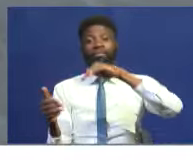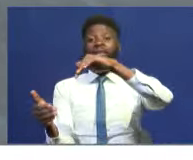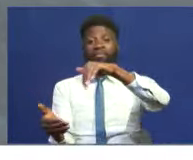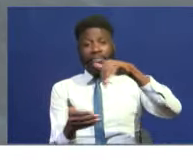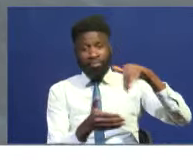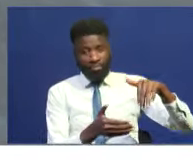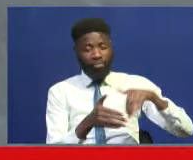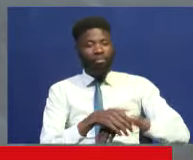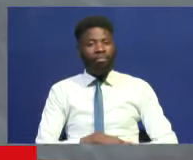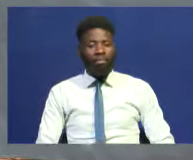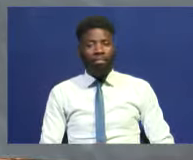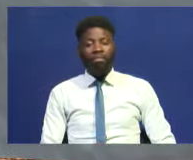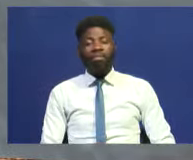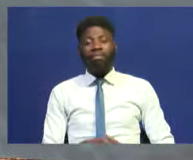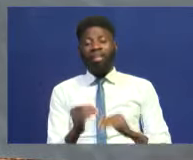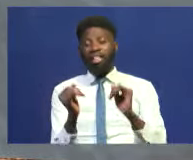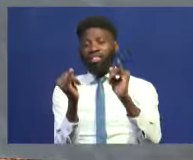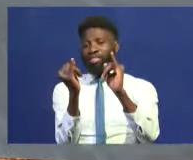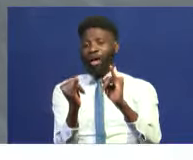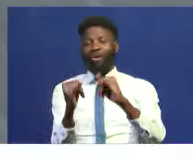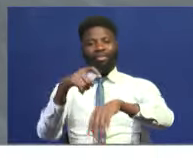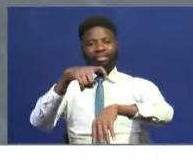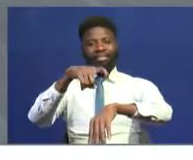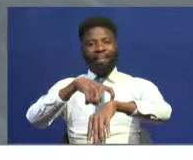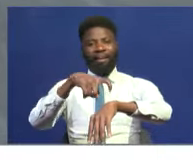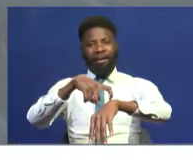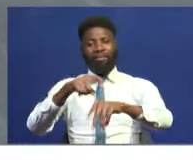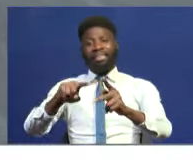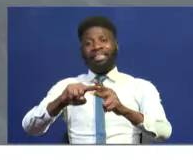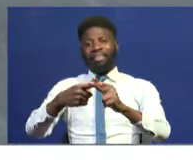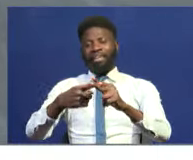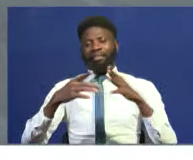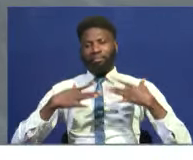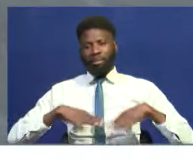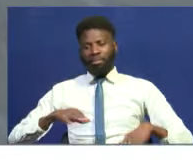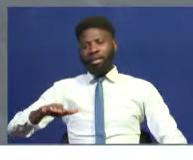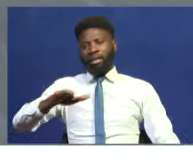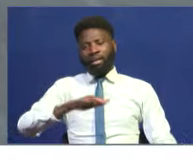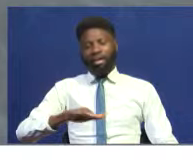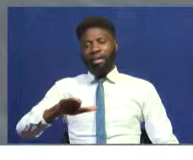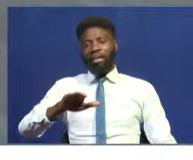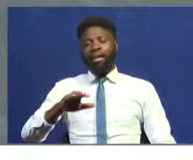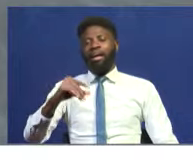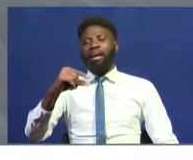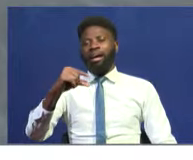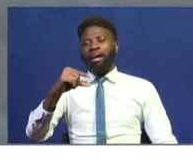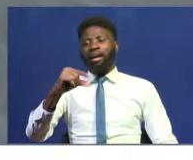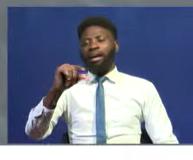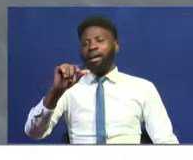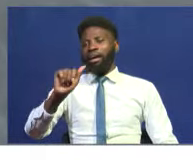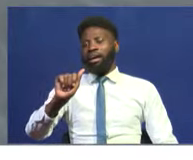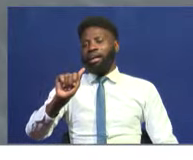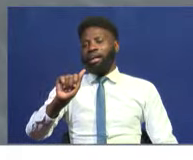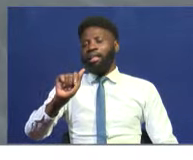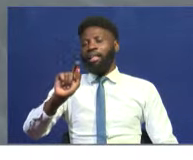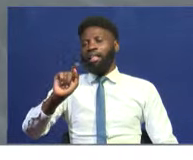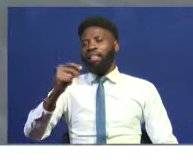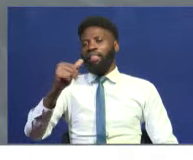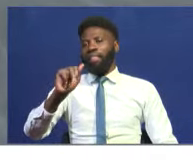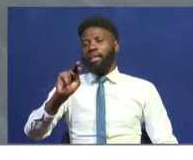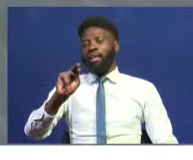The news, a new era has dawned on residents of Kathangachini in Tharaka, Meru County with the launch of